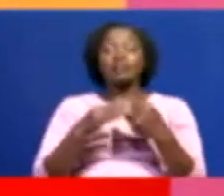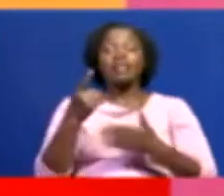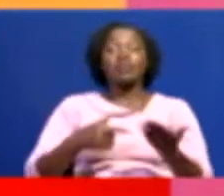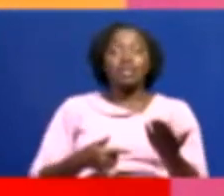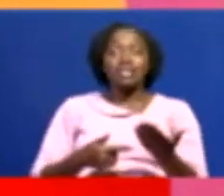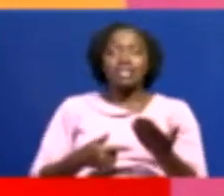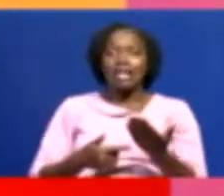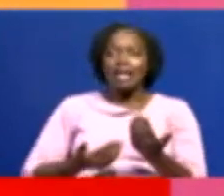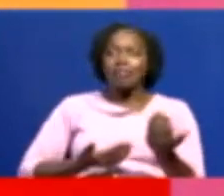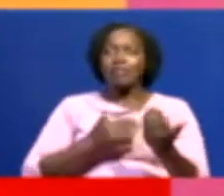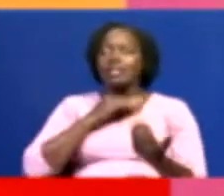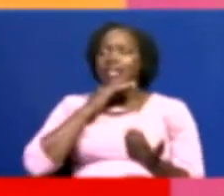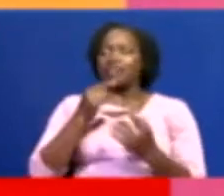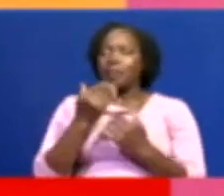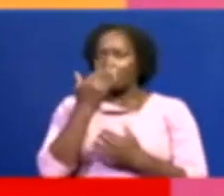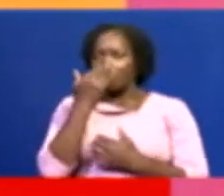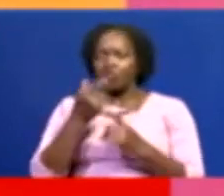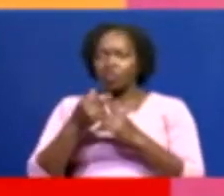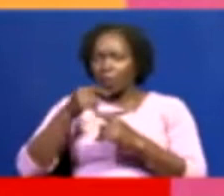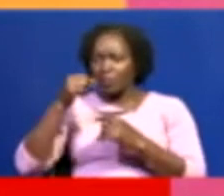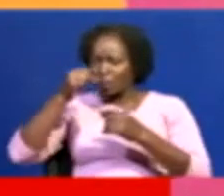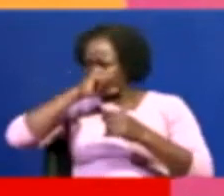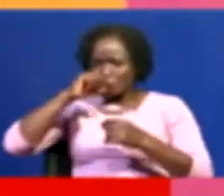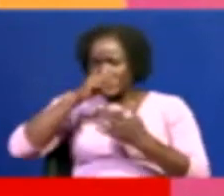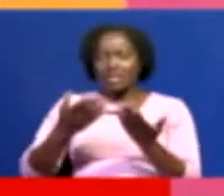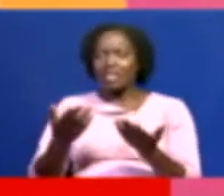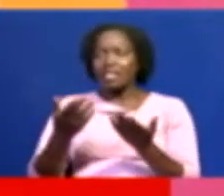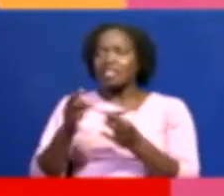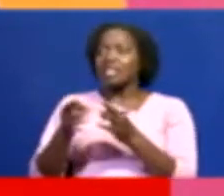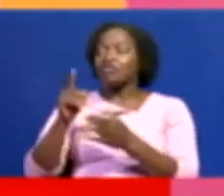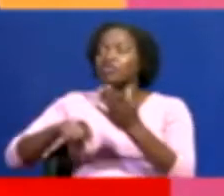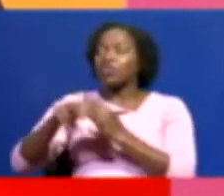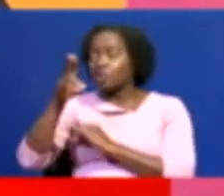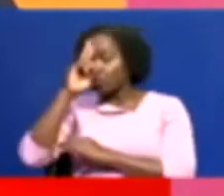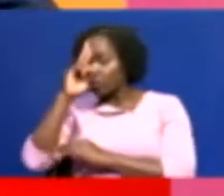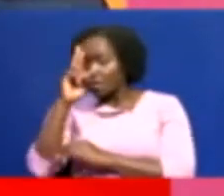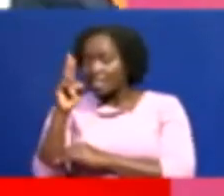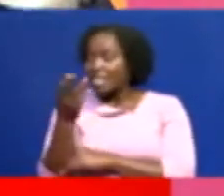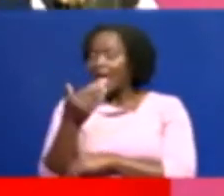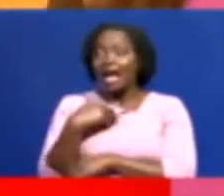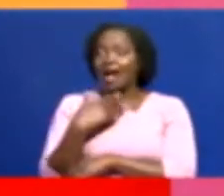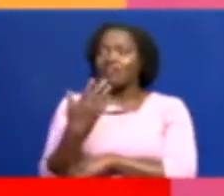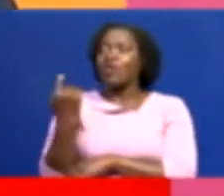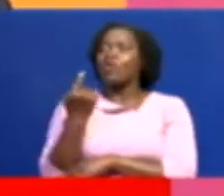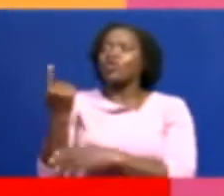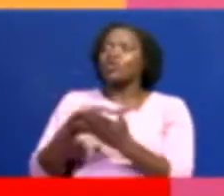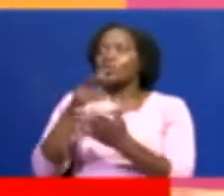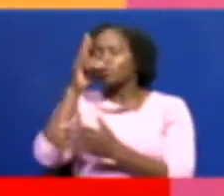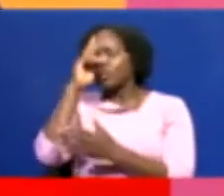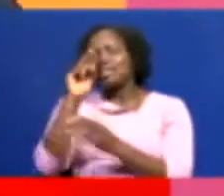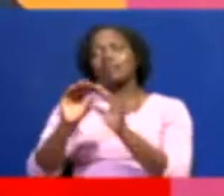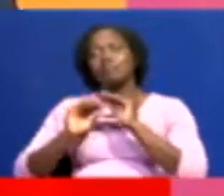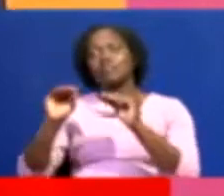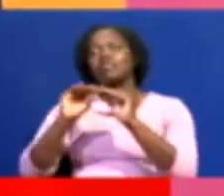Even an infant died from suffocation from the tear gas. So if this is what the police have, this is only what the police have been